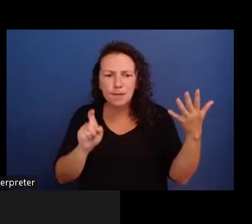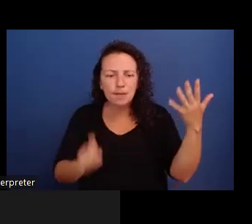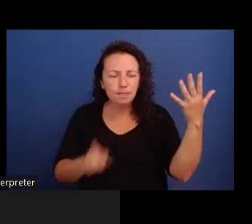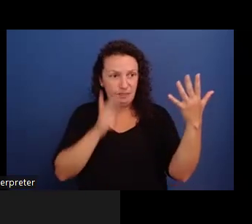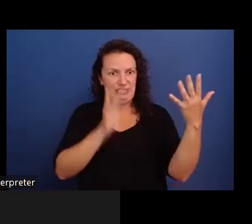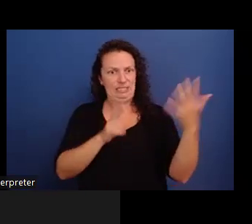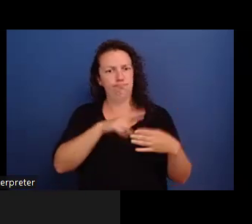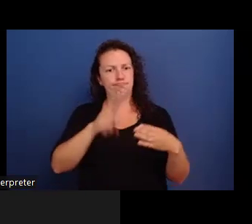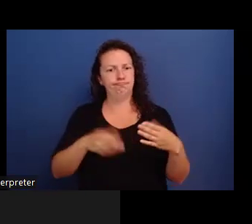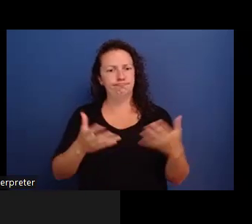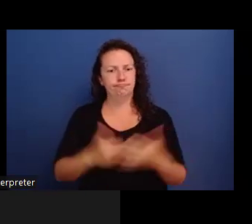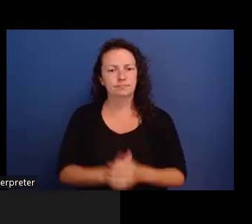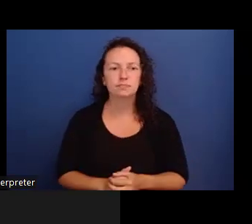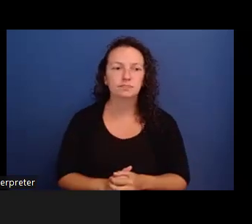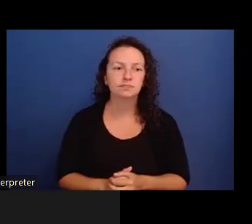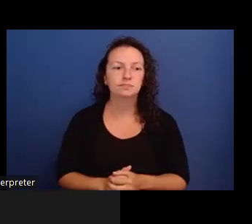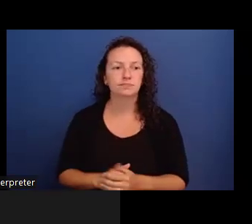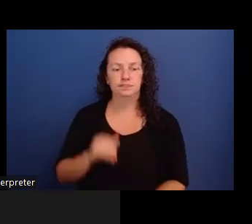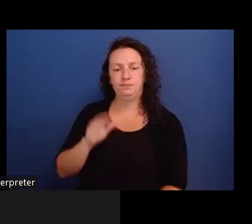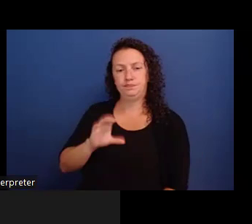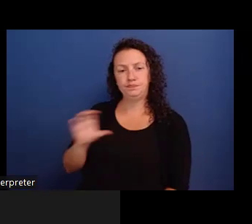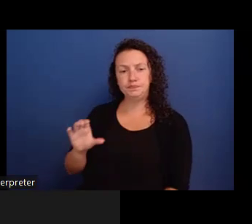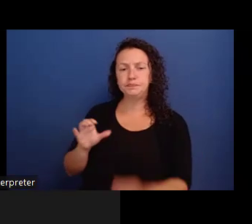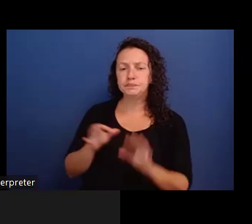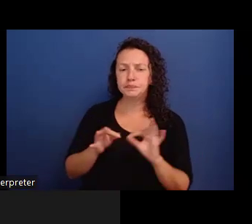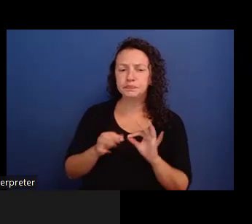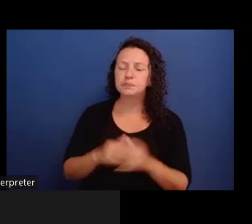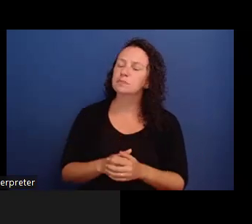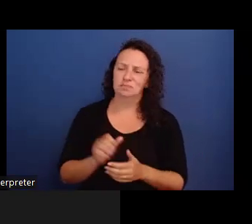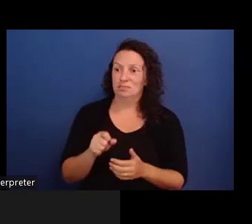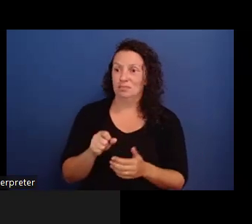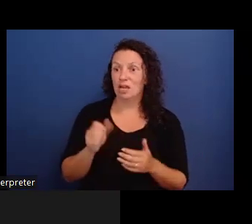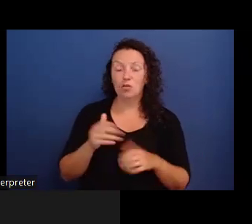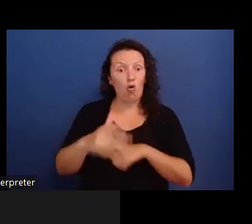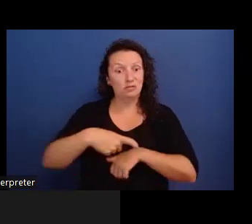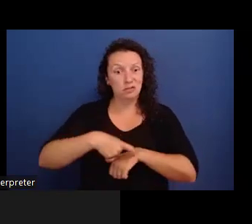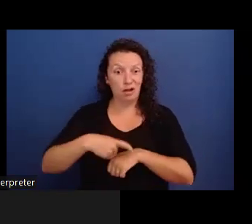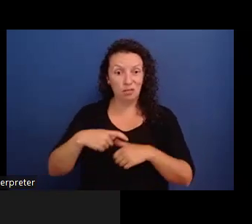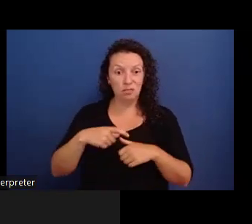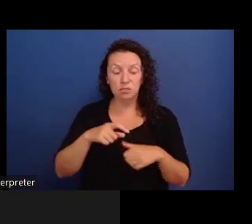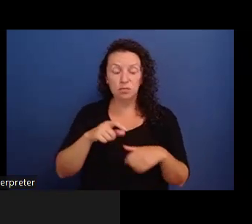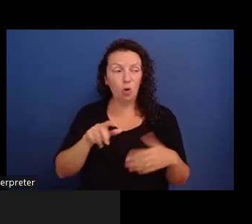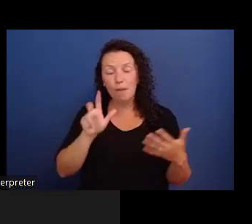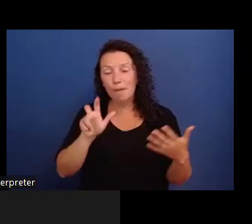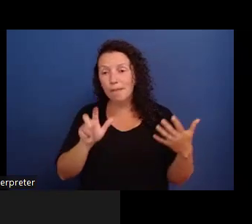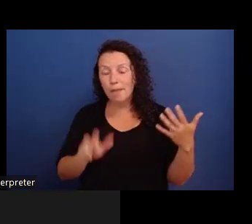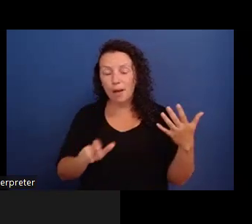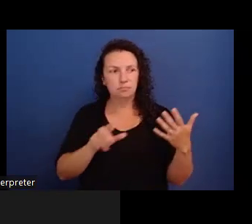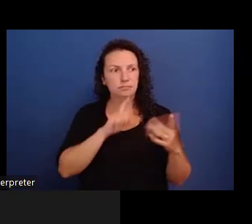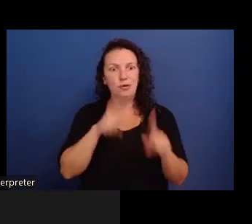And I think, sometimes your results can change over time. So you might take it, when you were